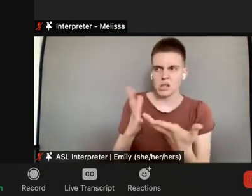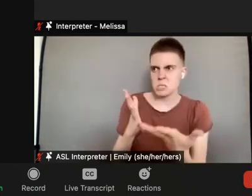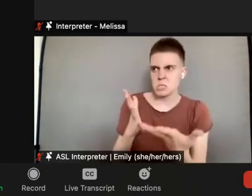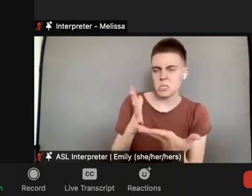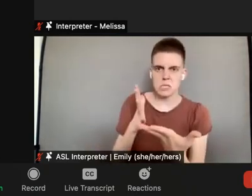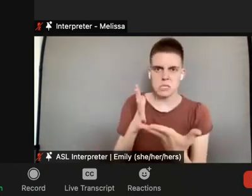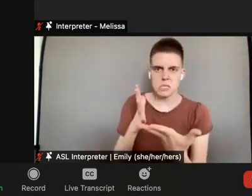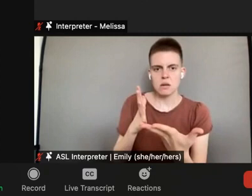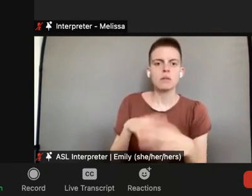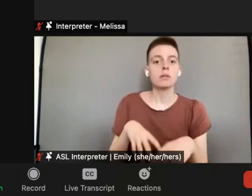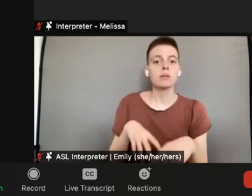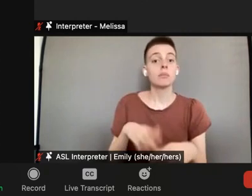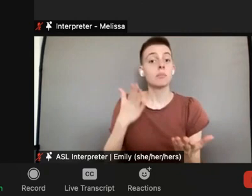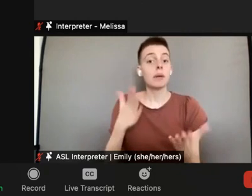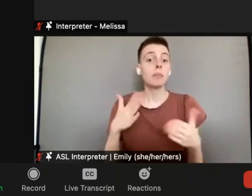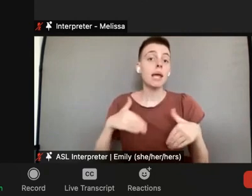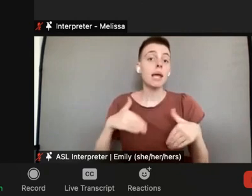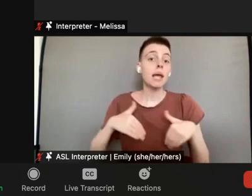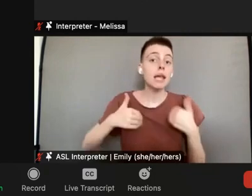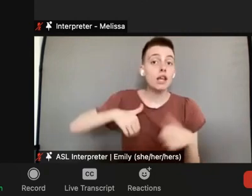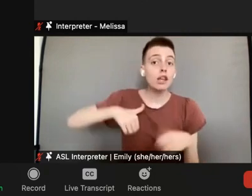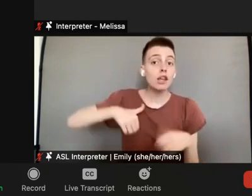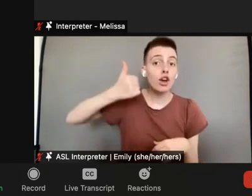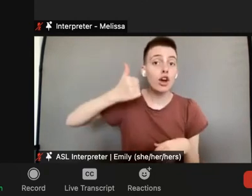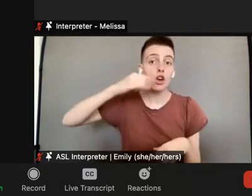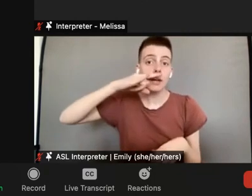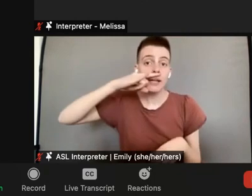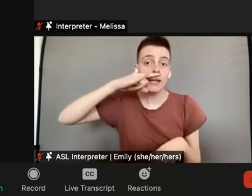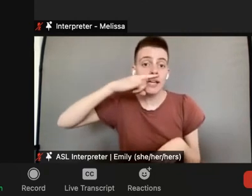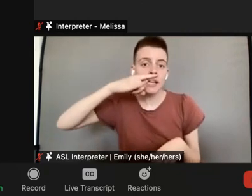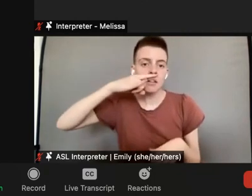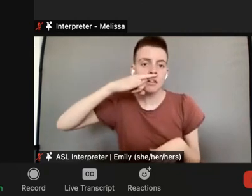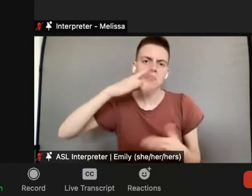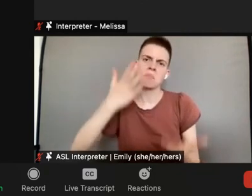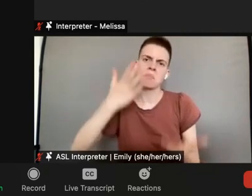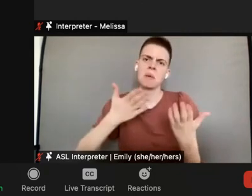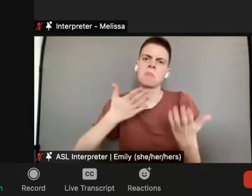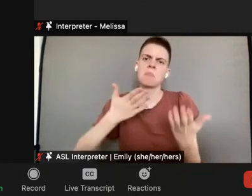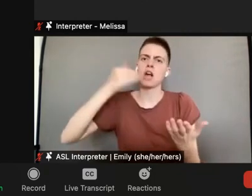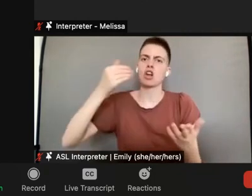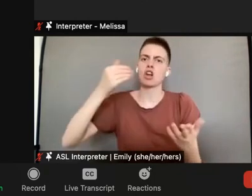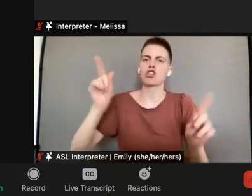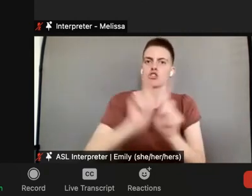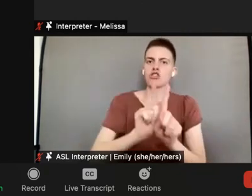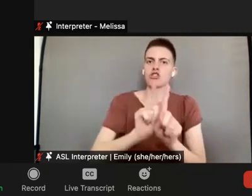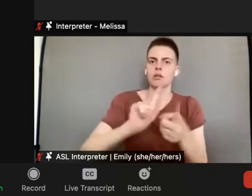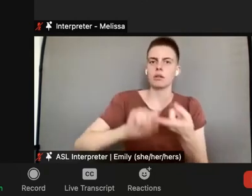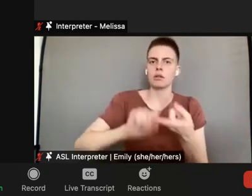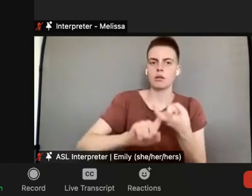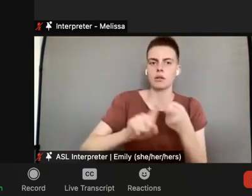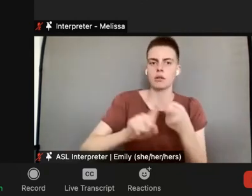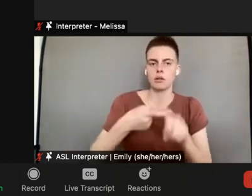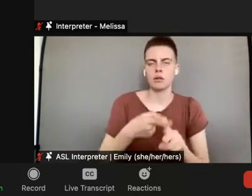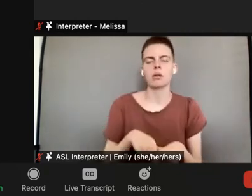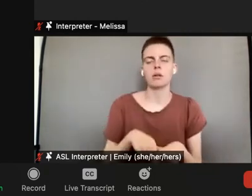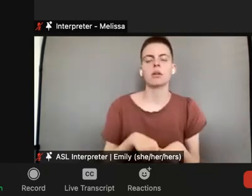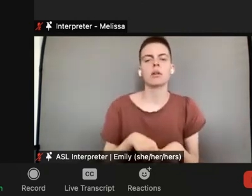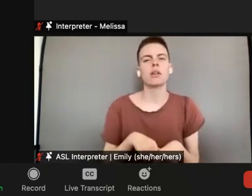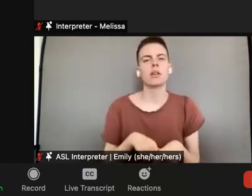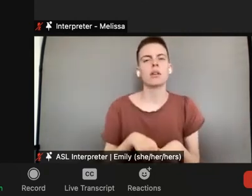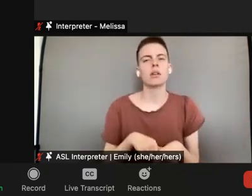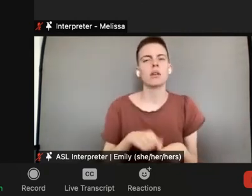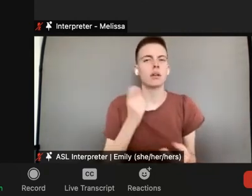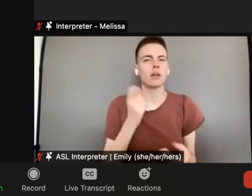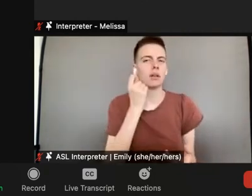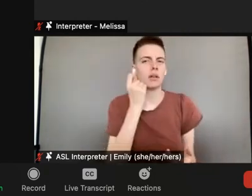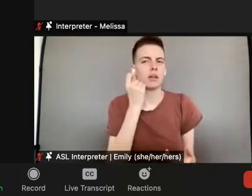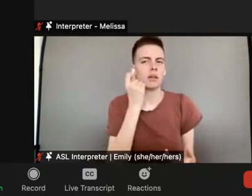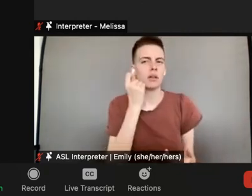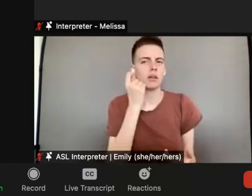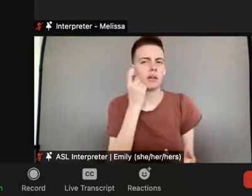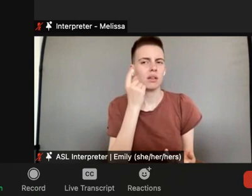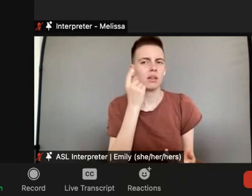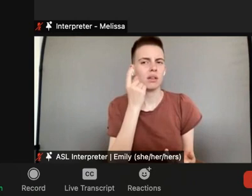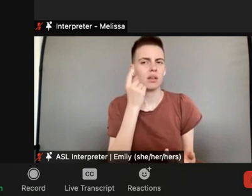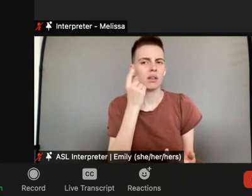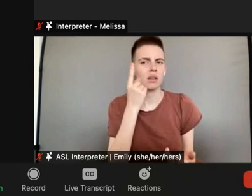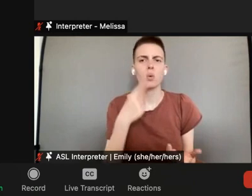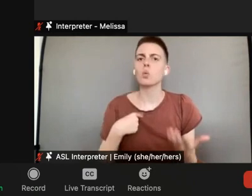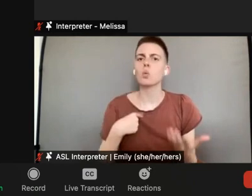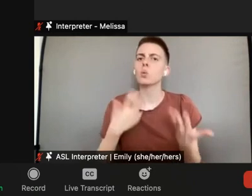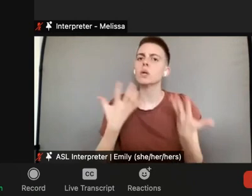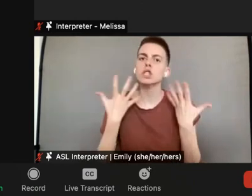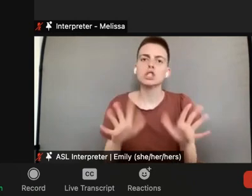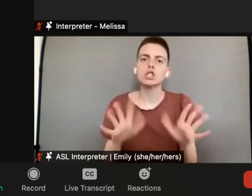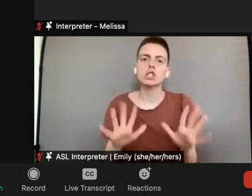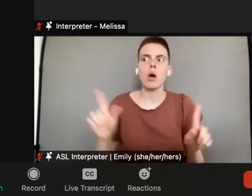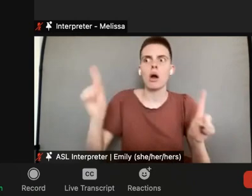a good buddy. We don't want someone who is that second bullet who mothers the